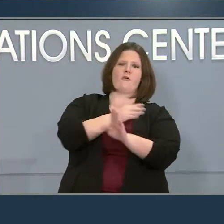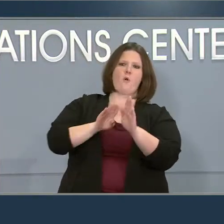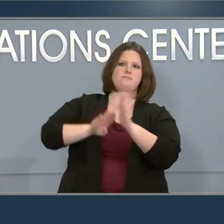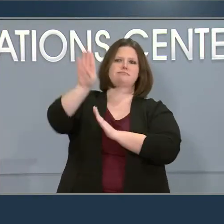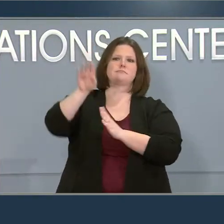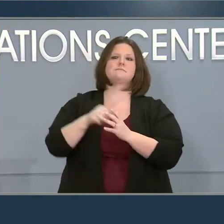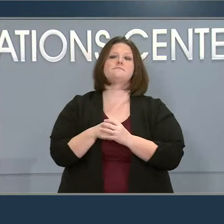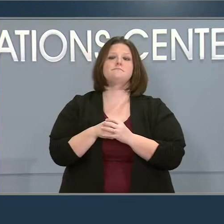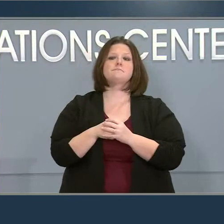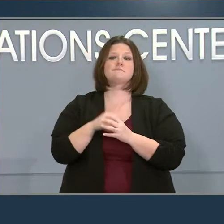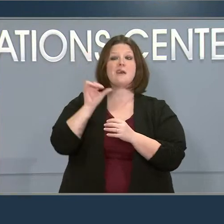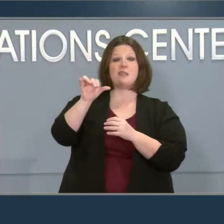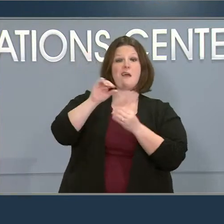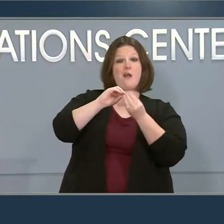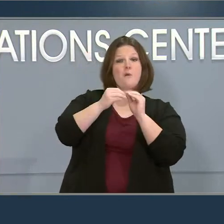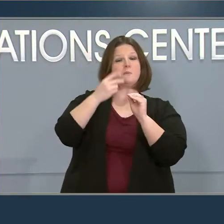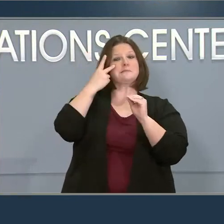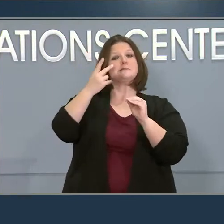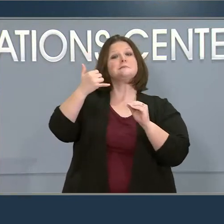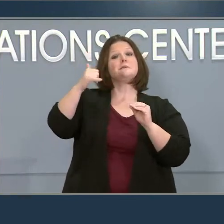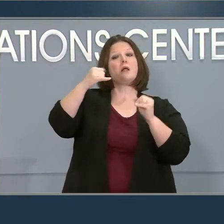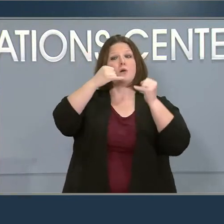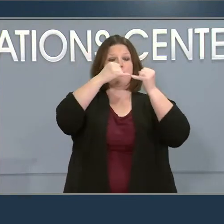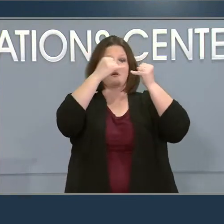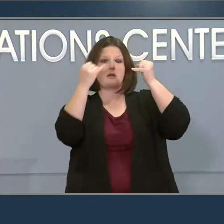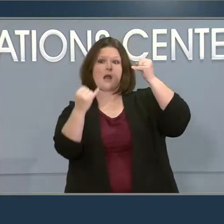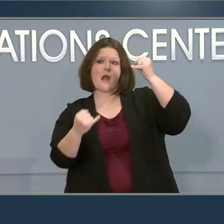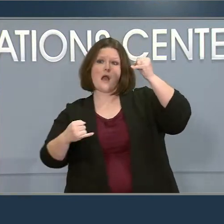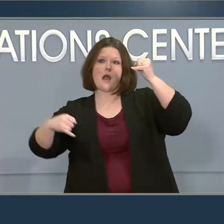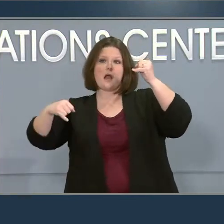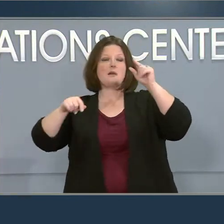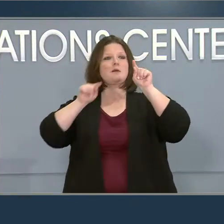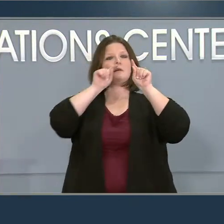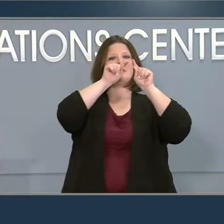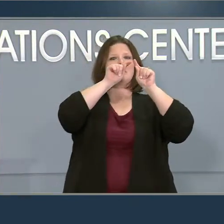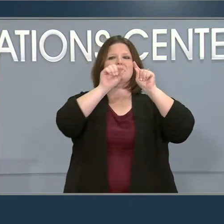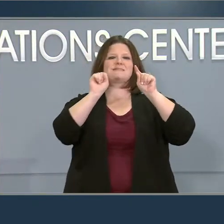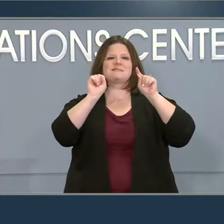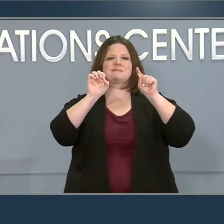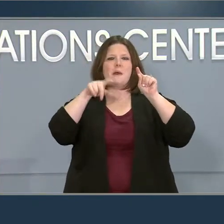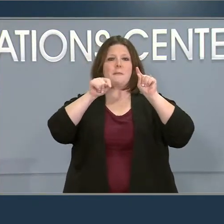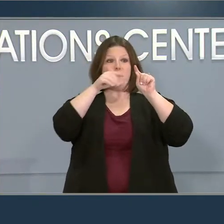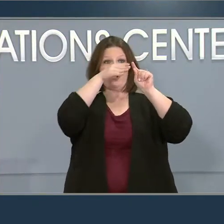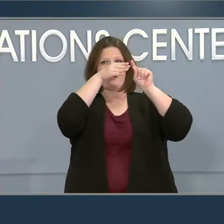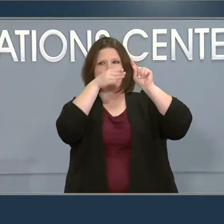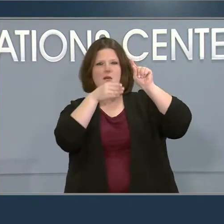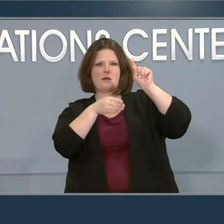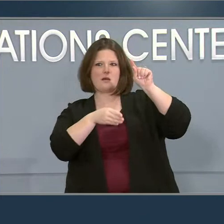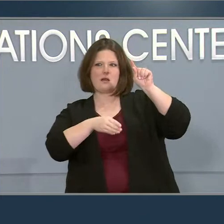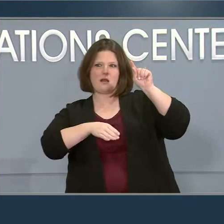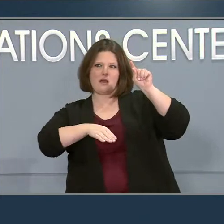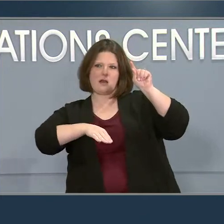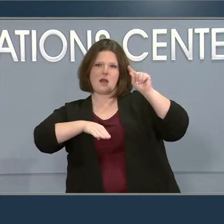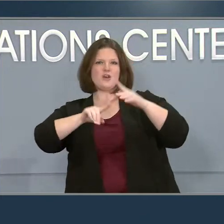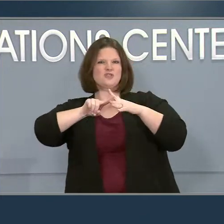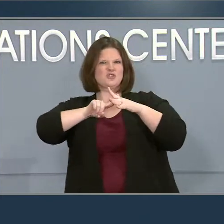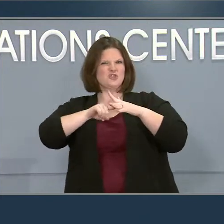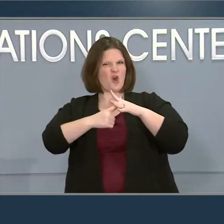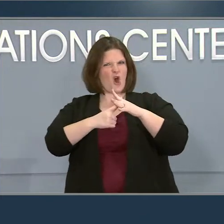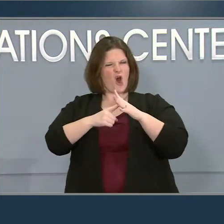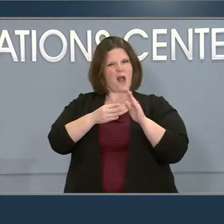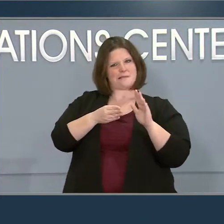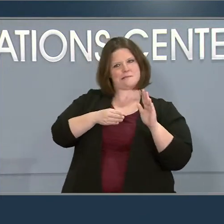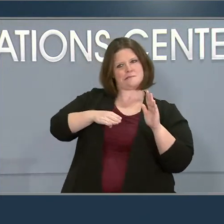that this trend has come down significantly from its recent peak in early September. But you can see the yellow line has started to